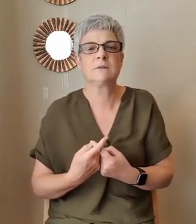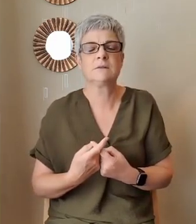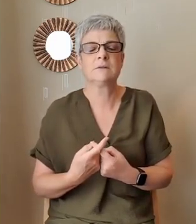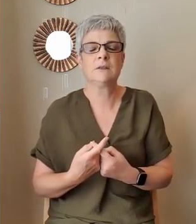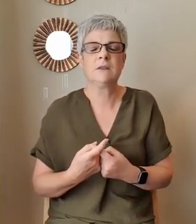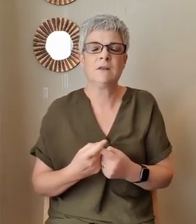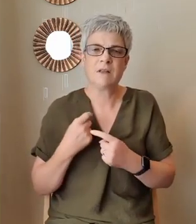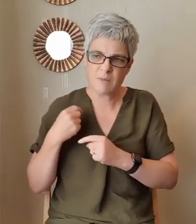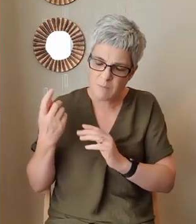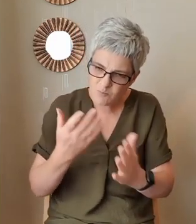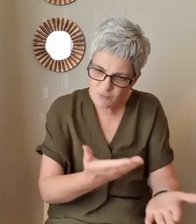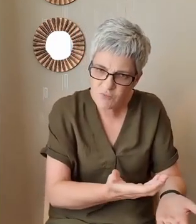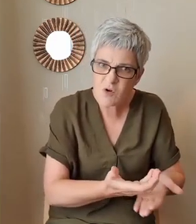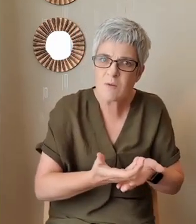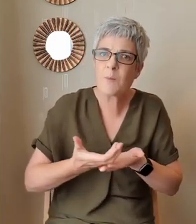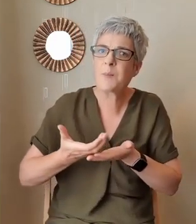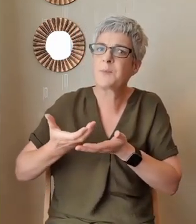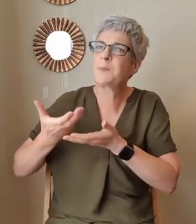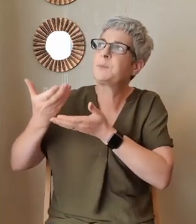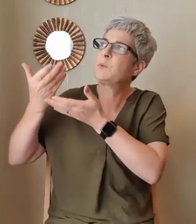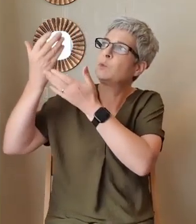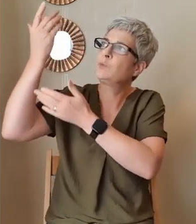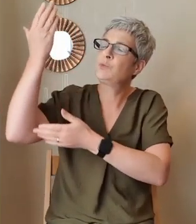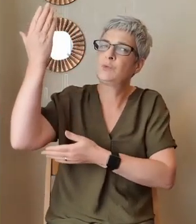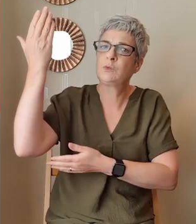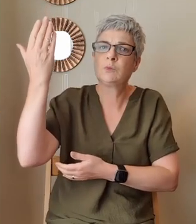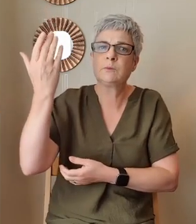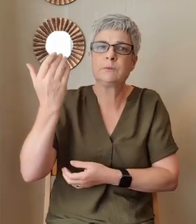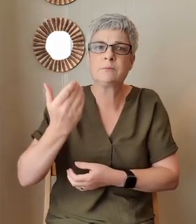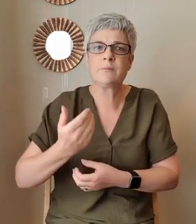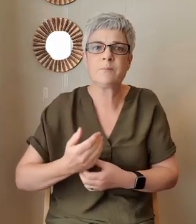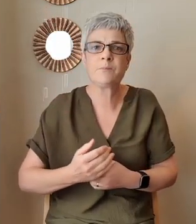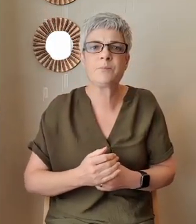that he might bring us back to you.